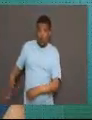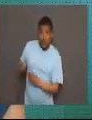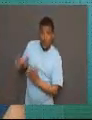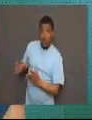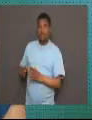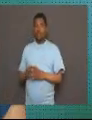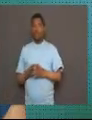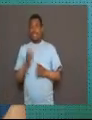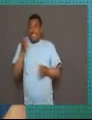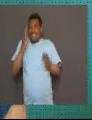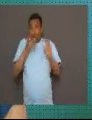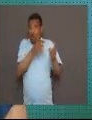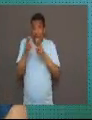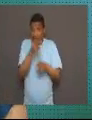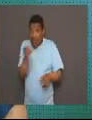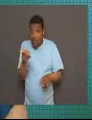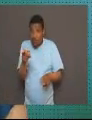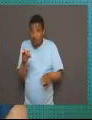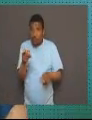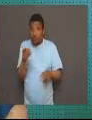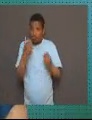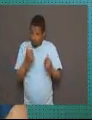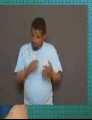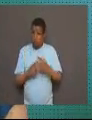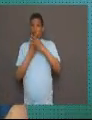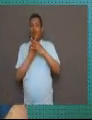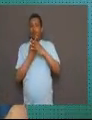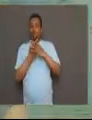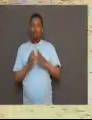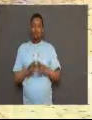Students, if you are ready, then we will get started.